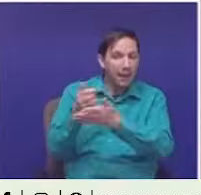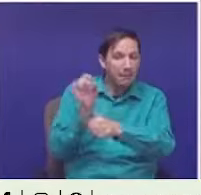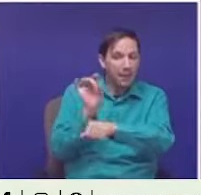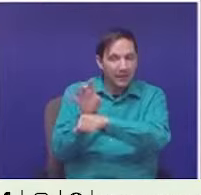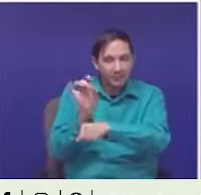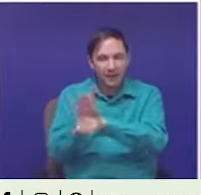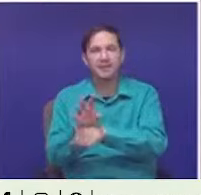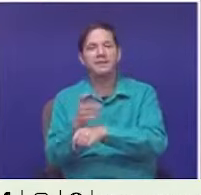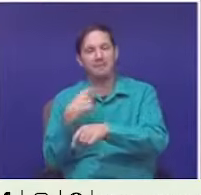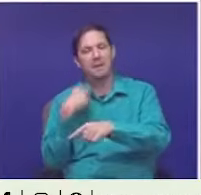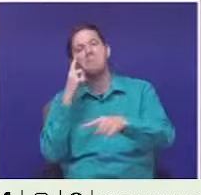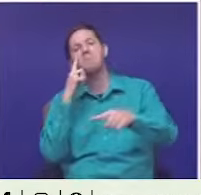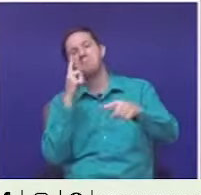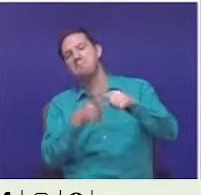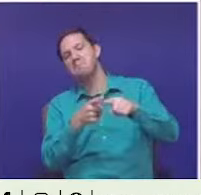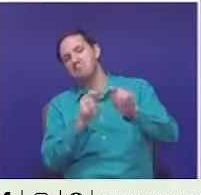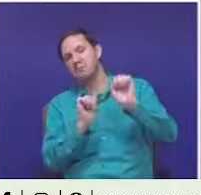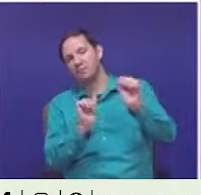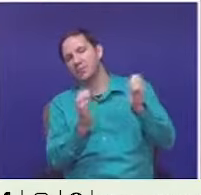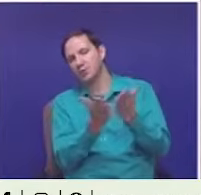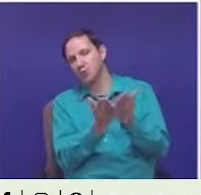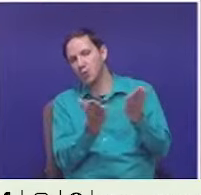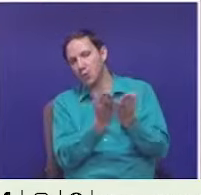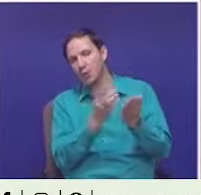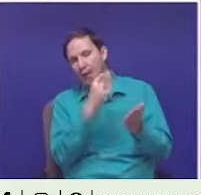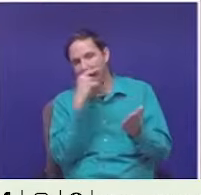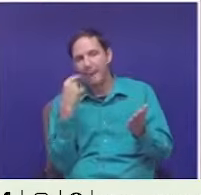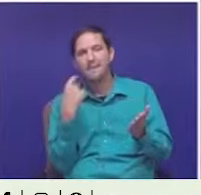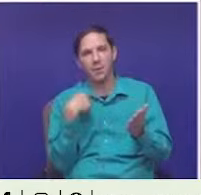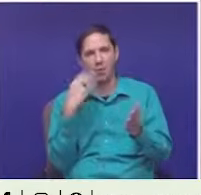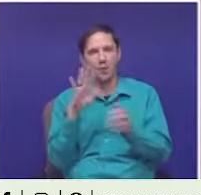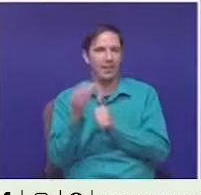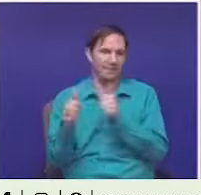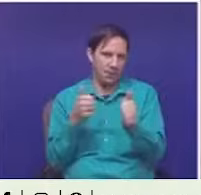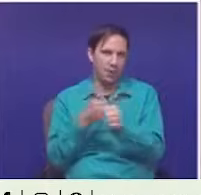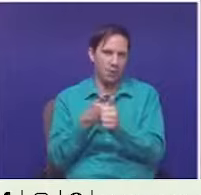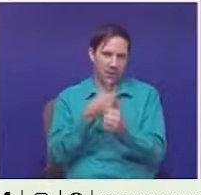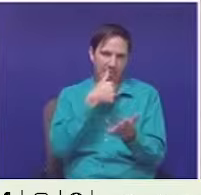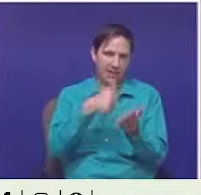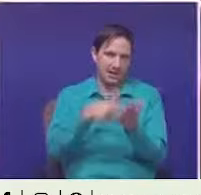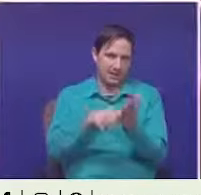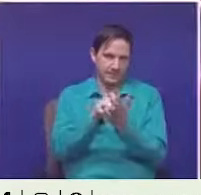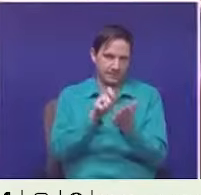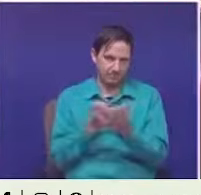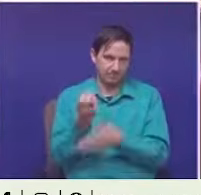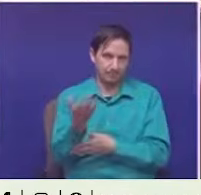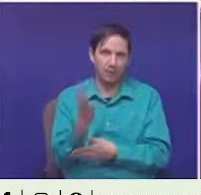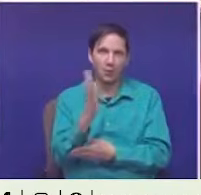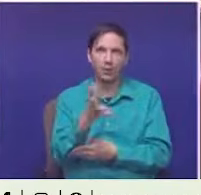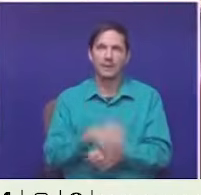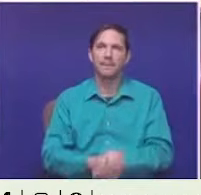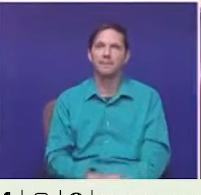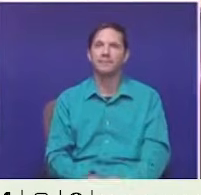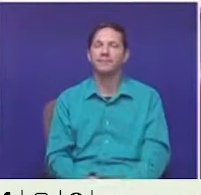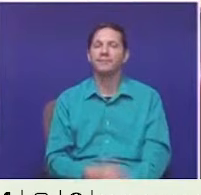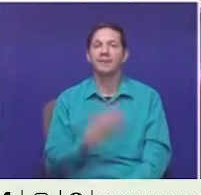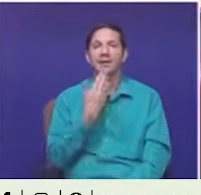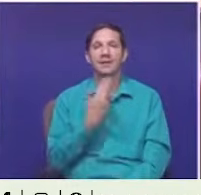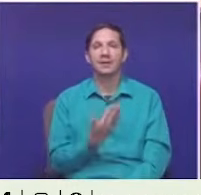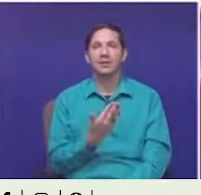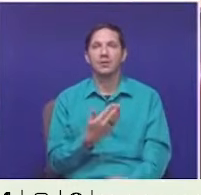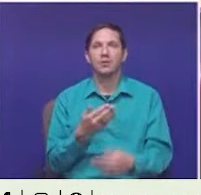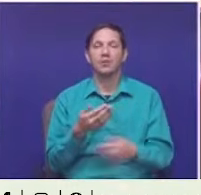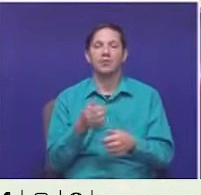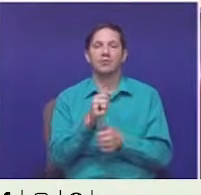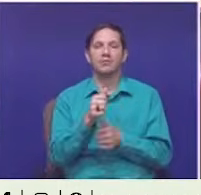in Kwamashu, and I would like an opportunity to follow up on that. Thank you. Thank you, Honorable Minister. The next follow-up question will come from